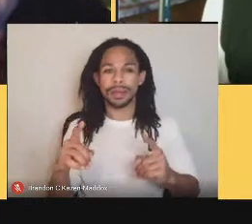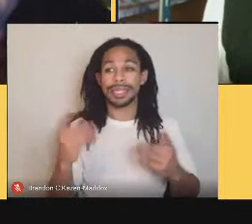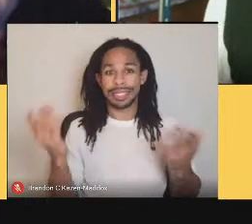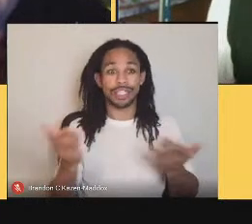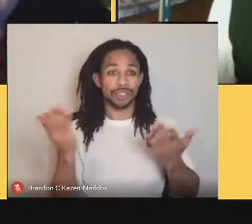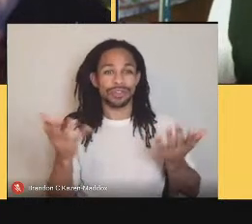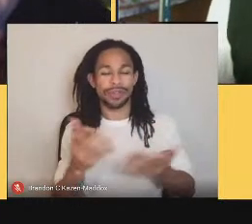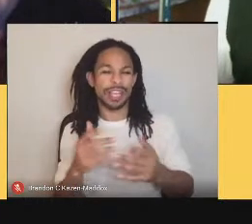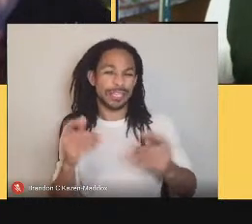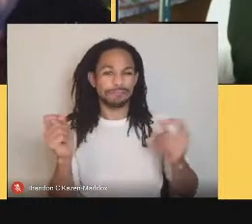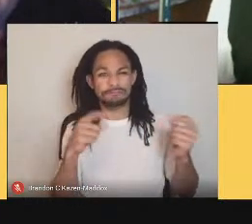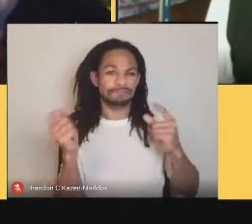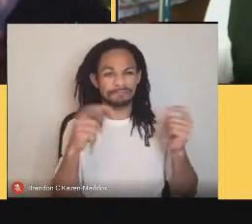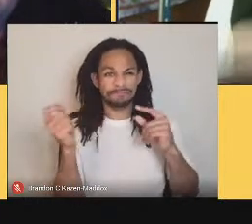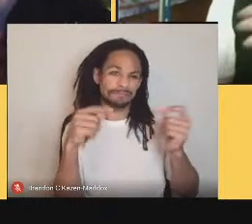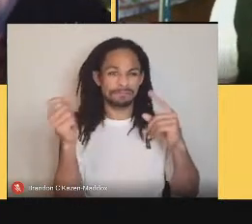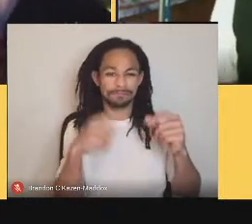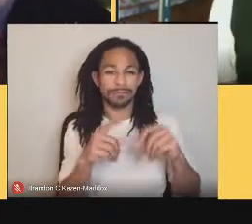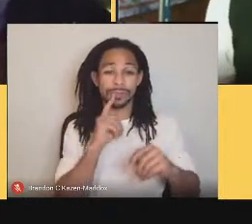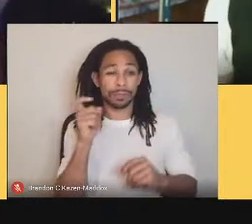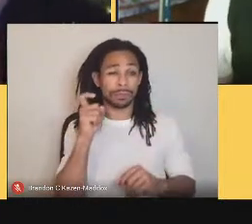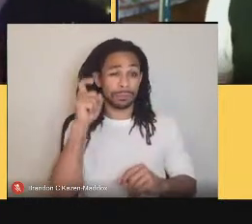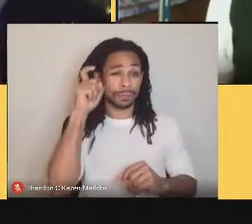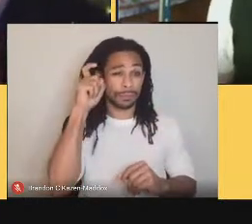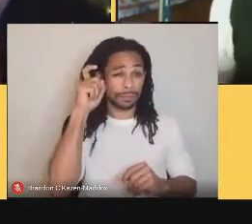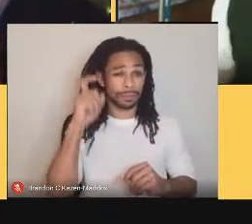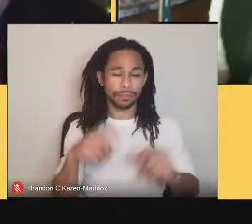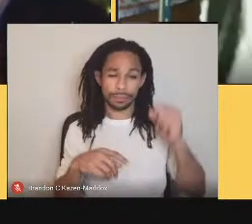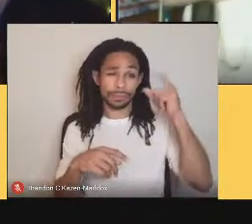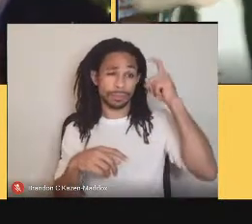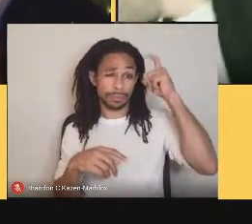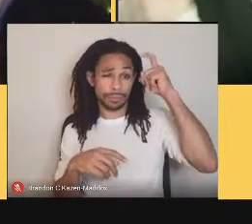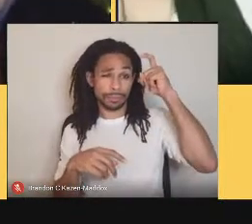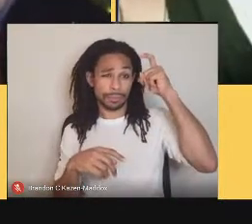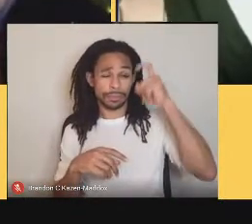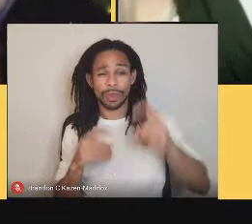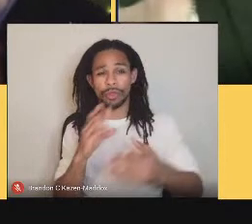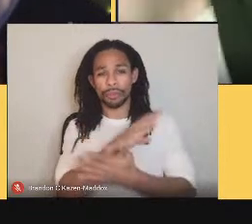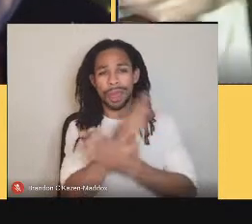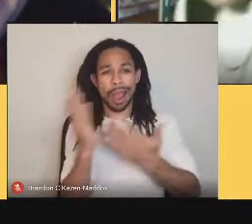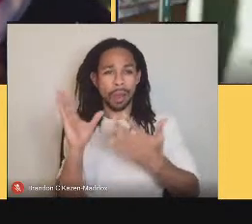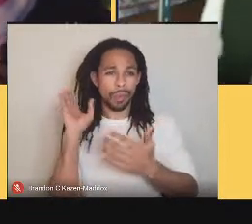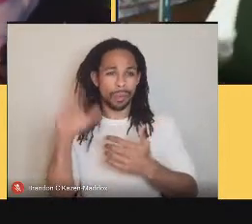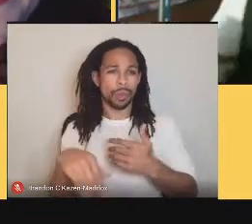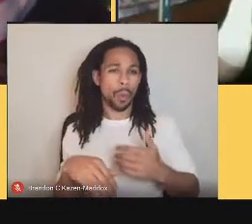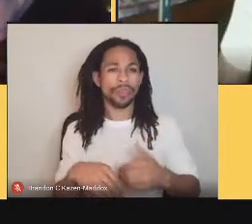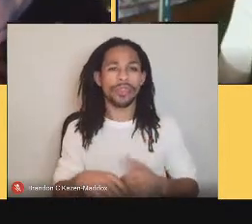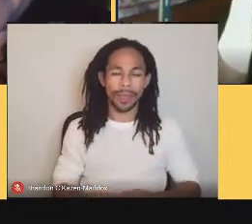and it's just an eyebrow raise throughout the entire thing.